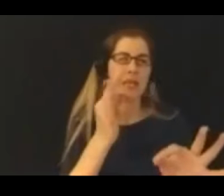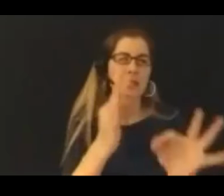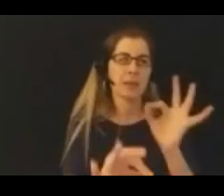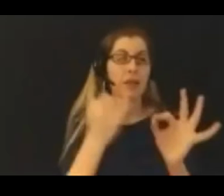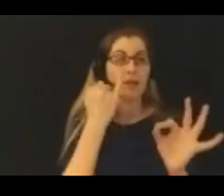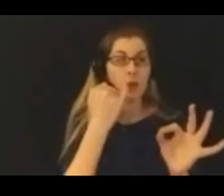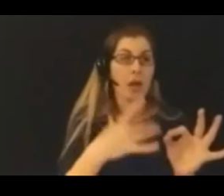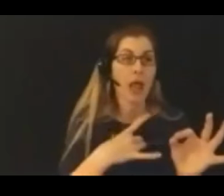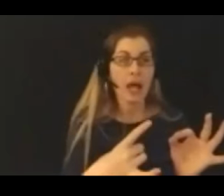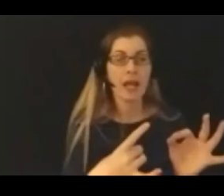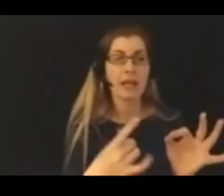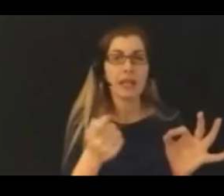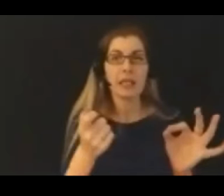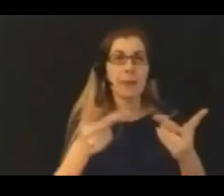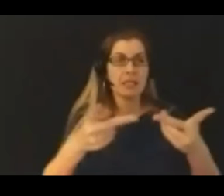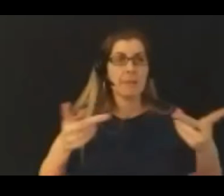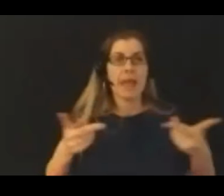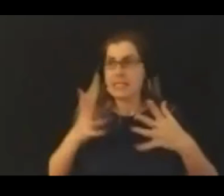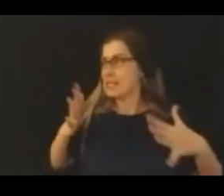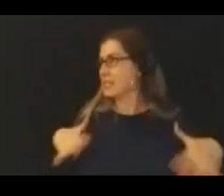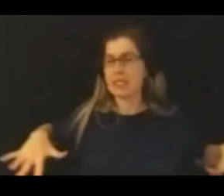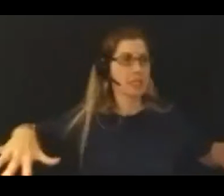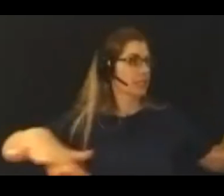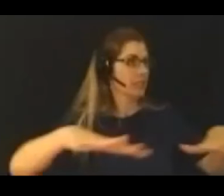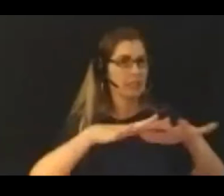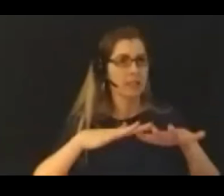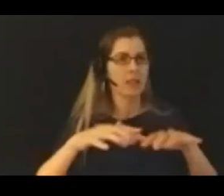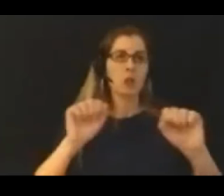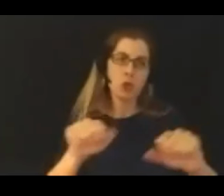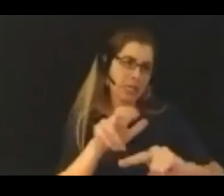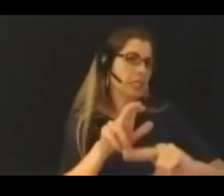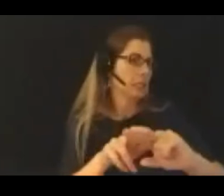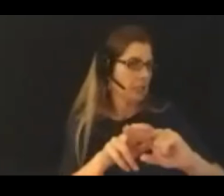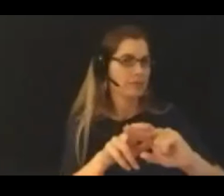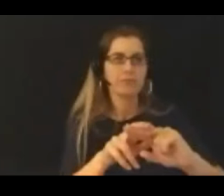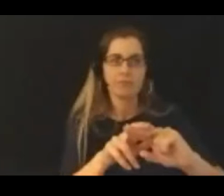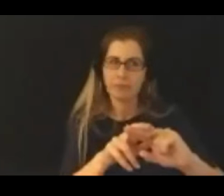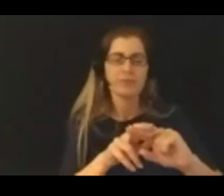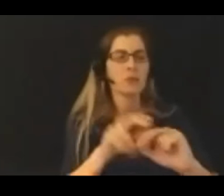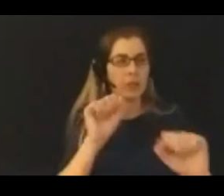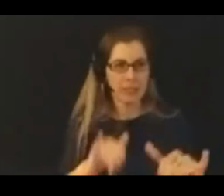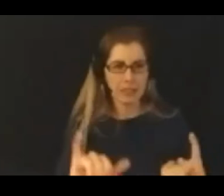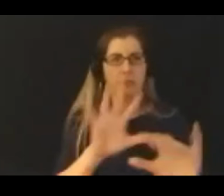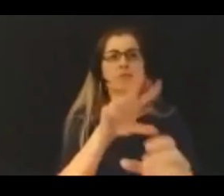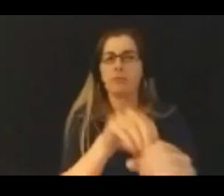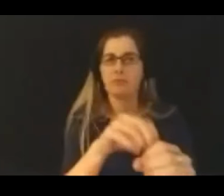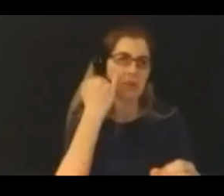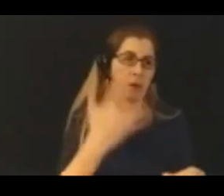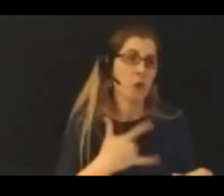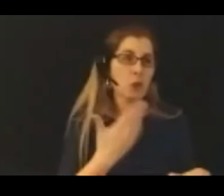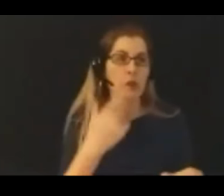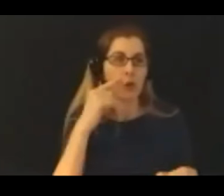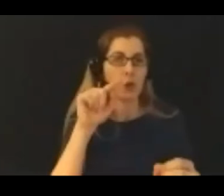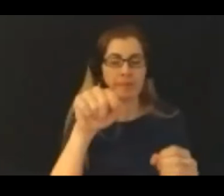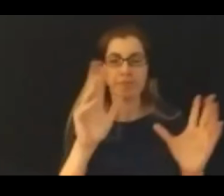make sure there's a little bit of space around you, we can stay seated in our chairs and kind of participate on whatever level feels good for you.